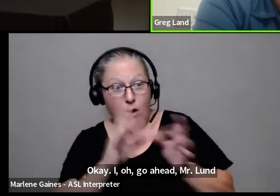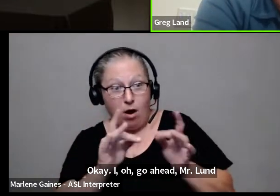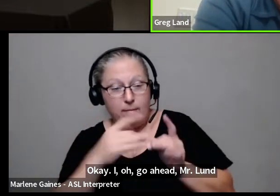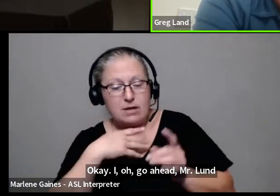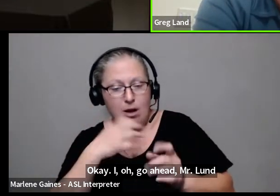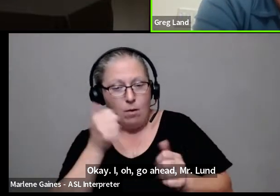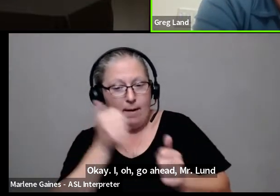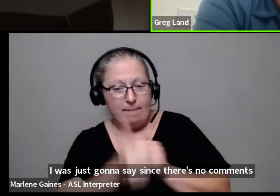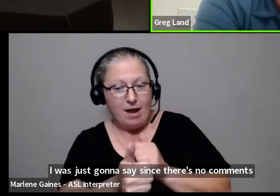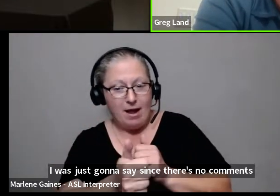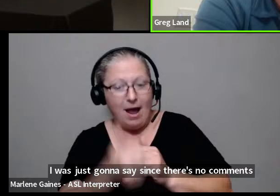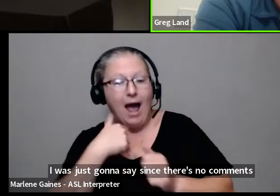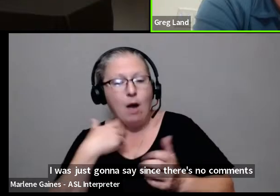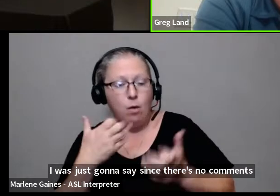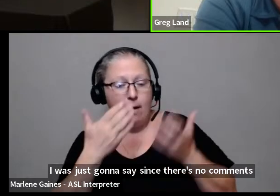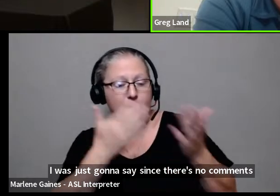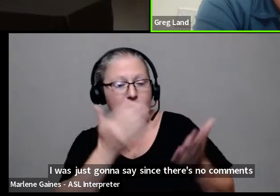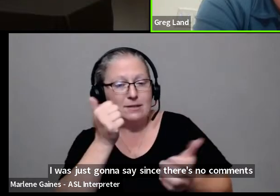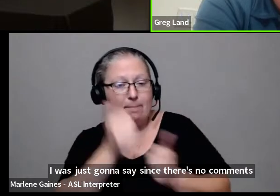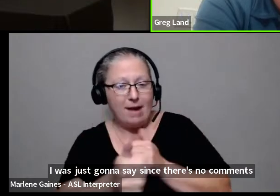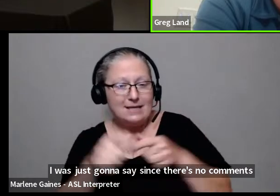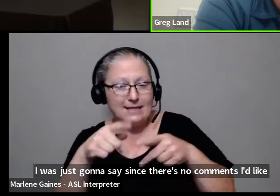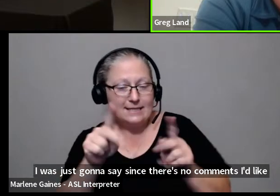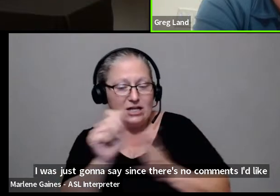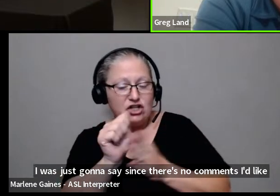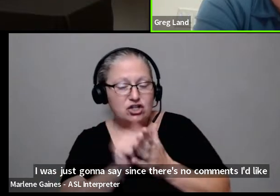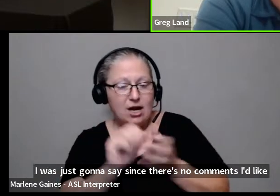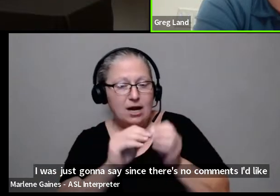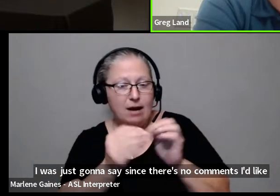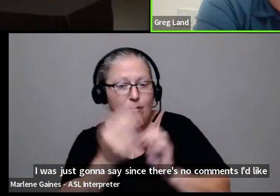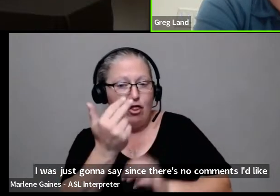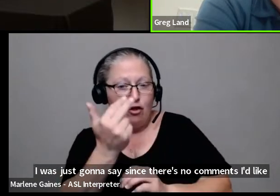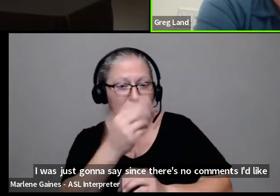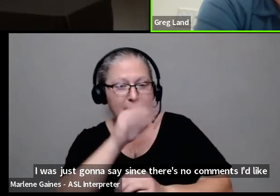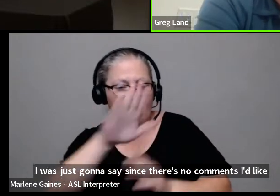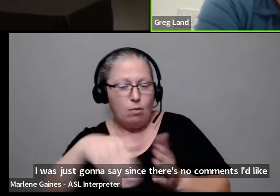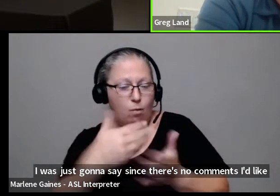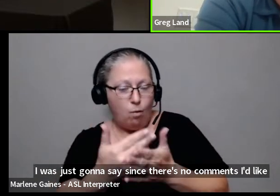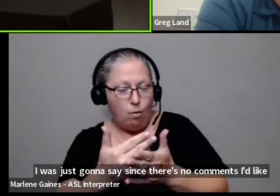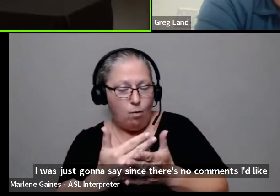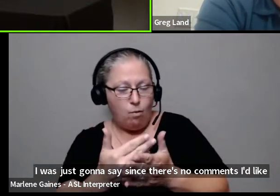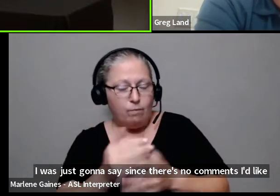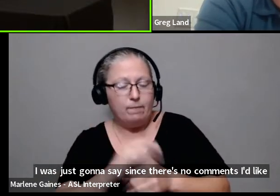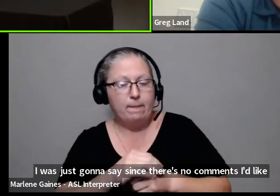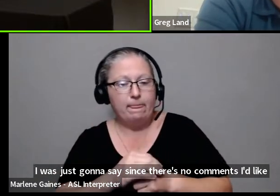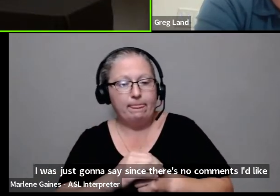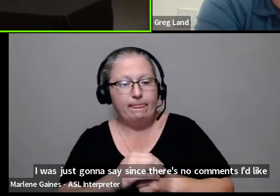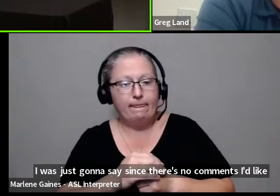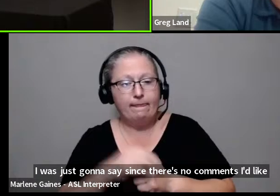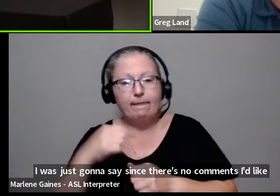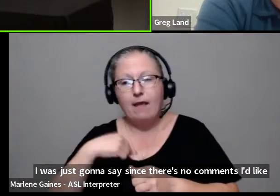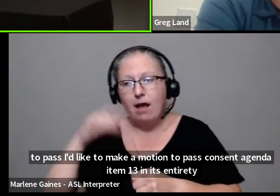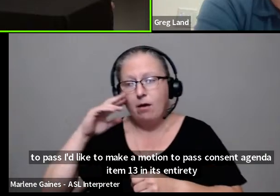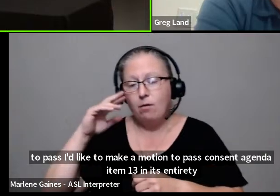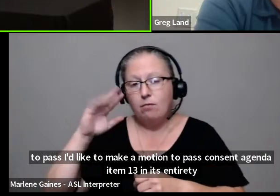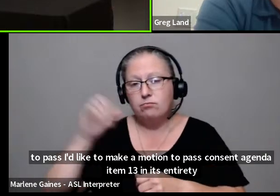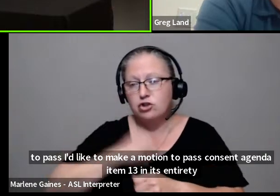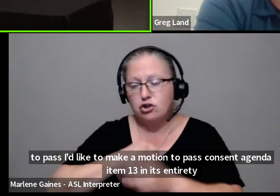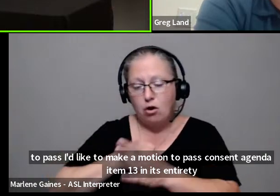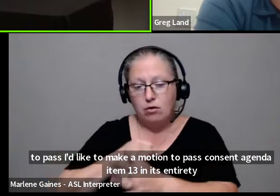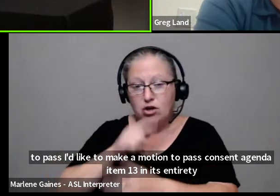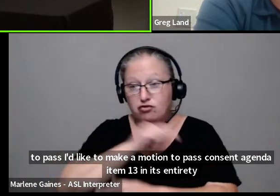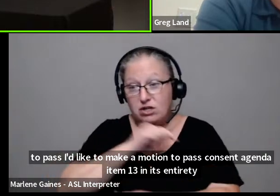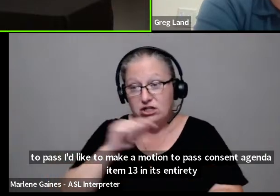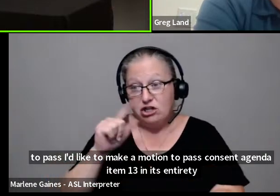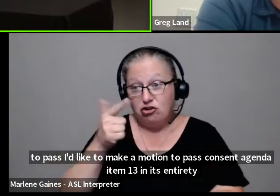like to make a motion to pass consent agenda item 13 in its entirety. I will sorry,